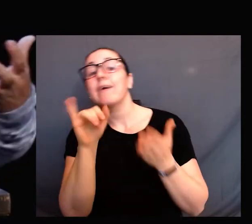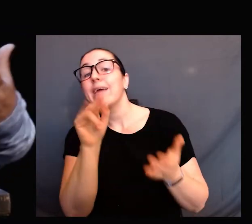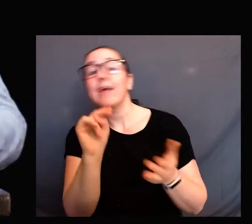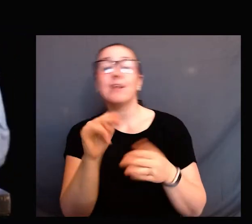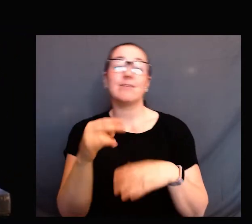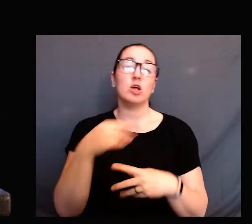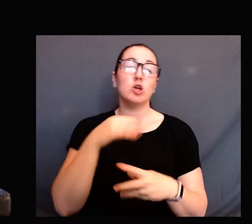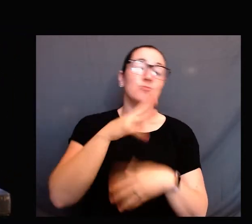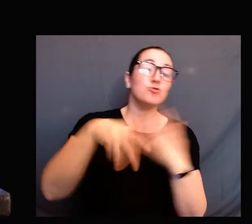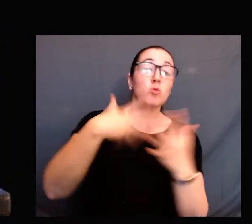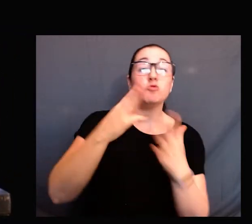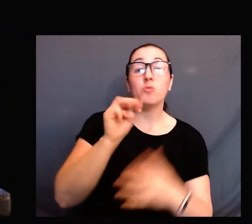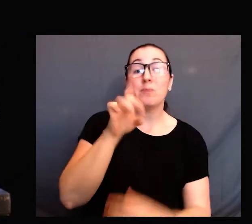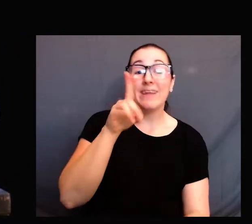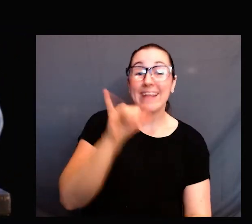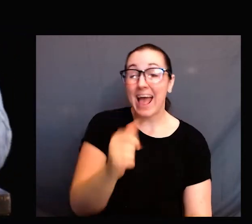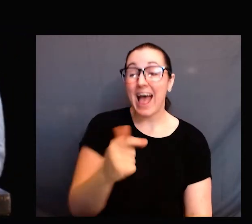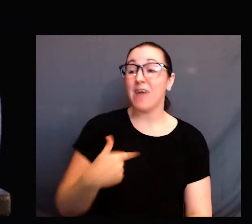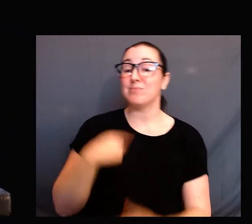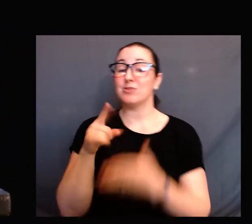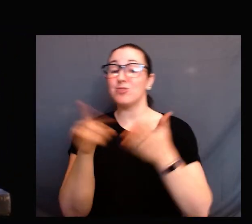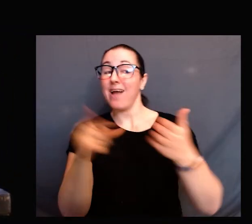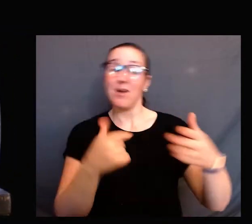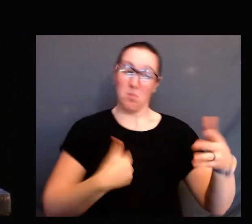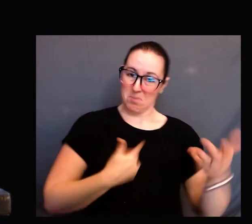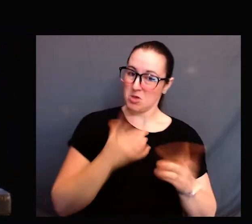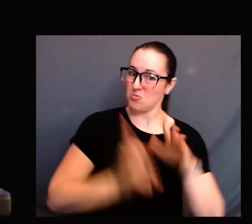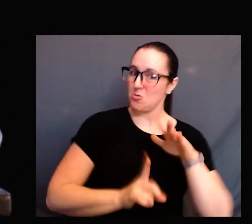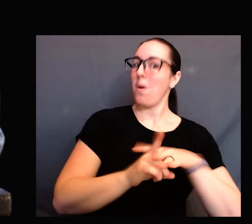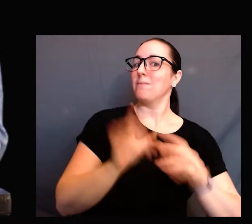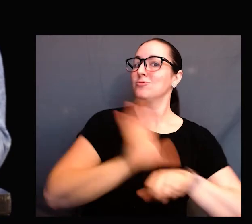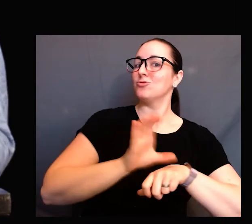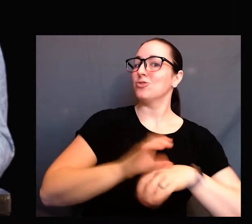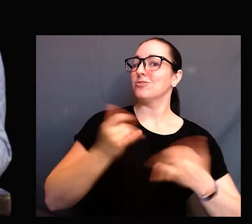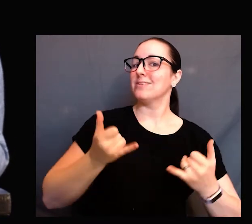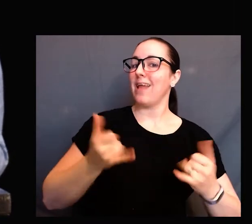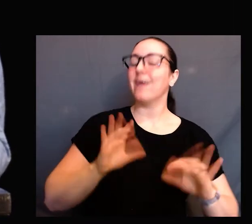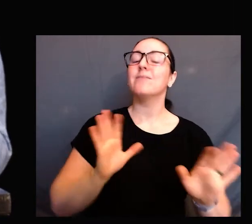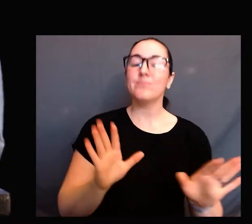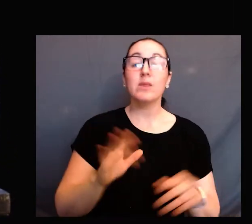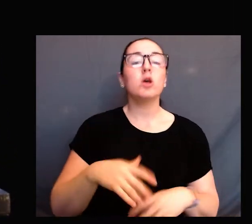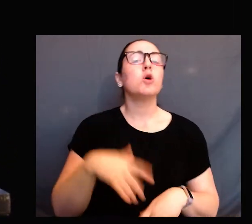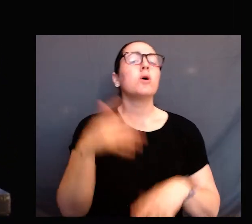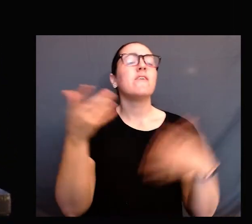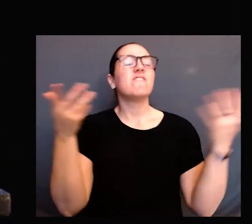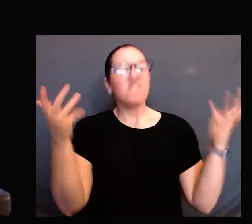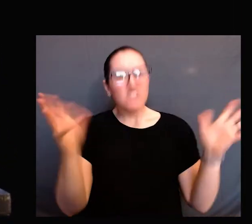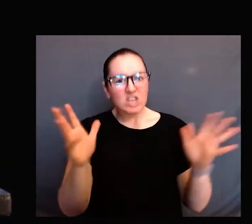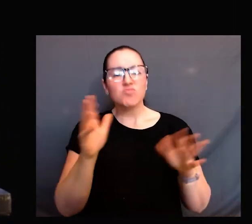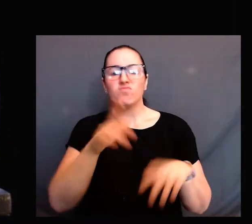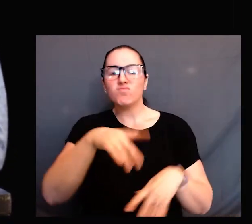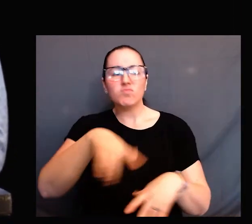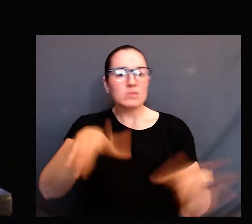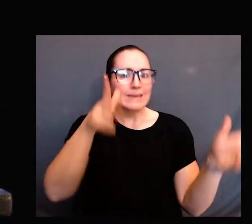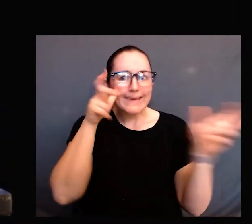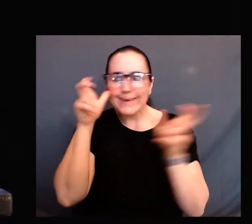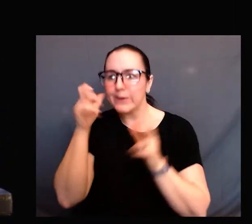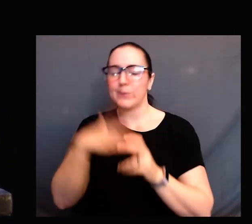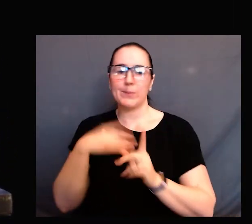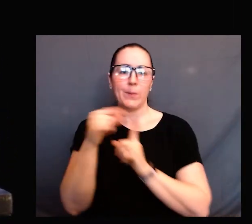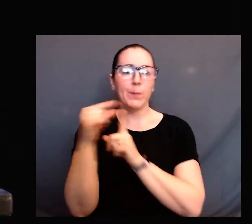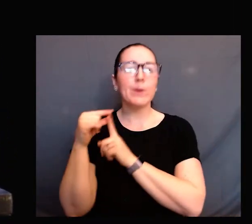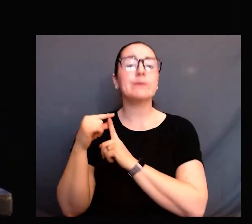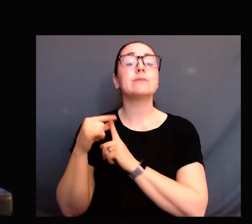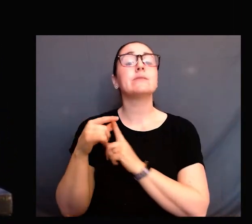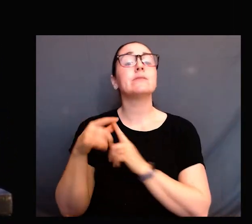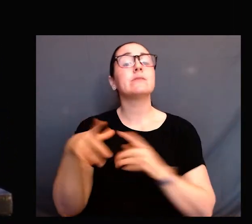whatever social media platform I choose. I've checked in at church today. That's this part. Whoever hears these words of mine. And then